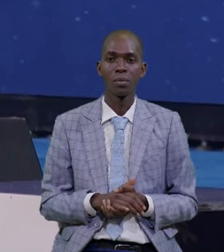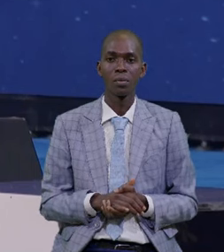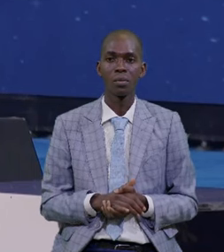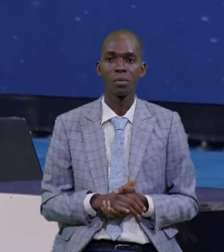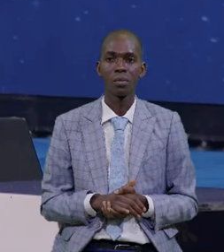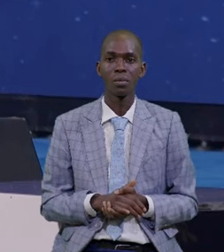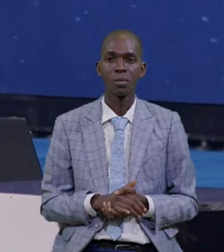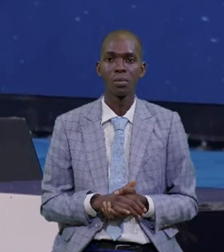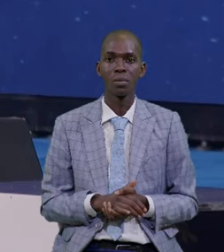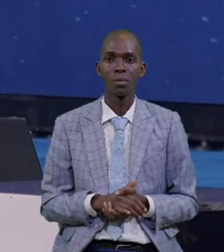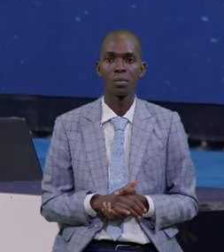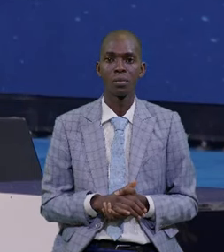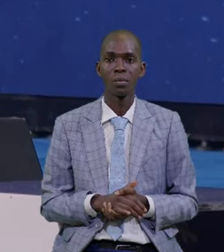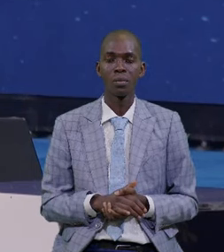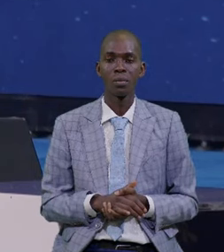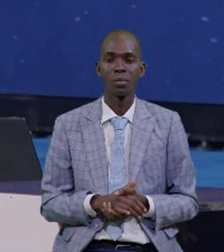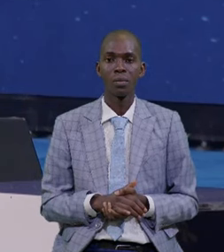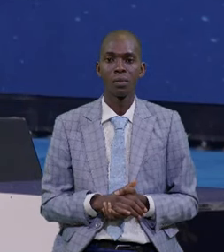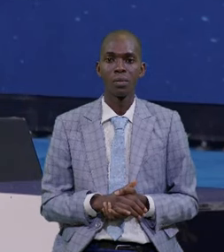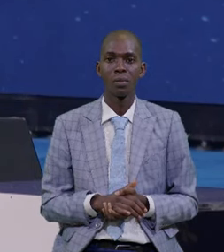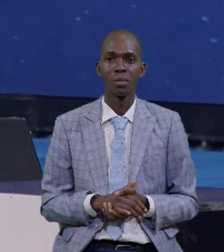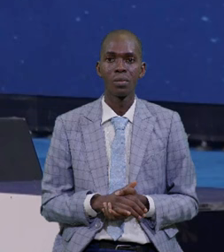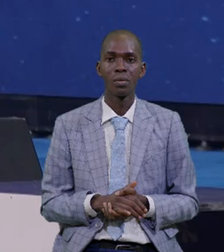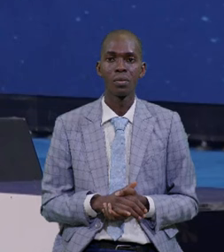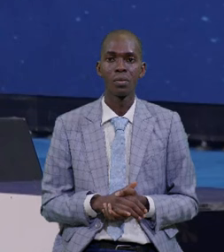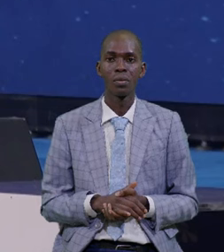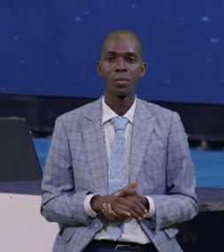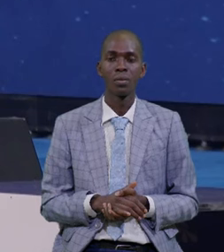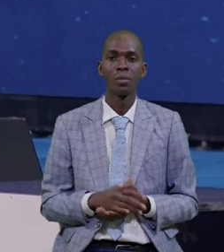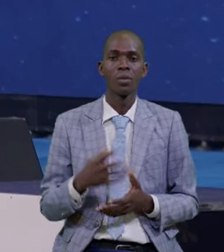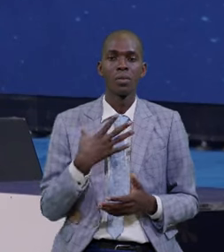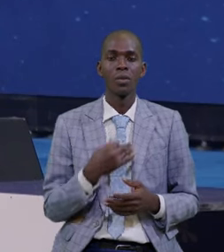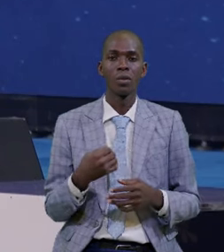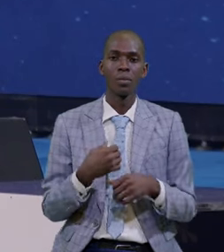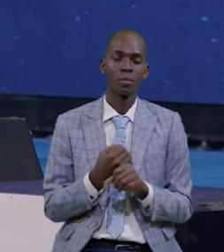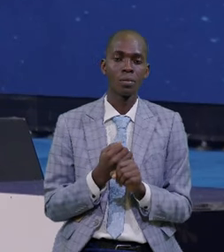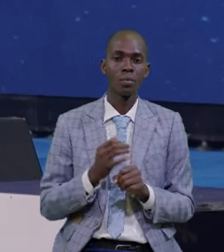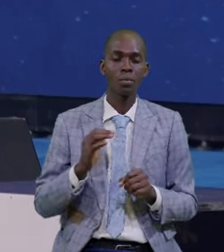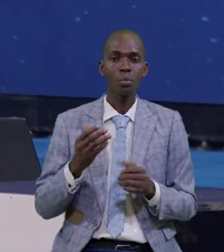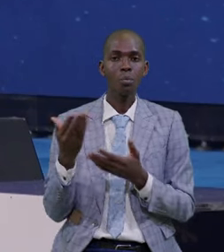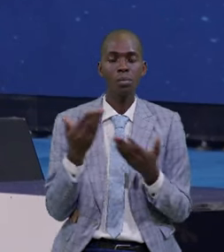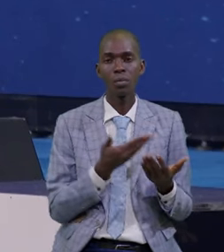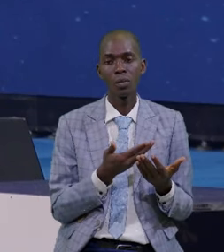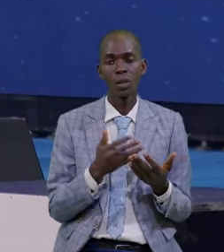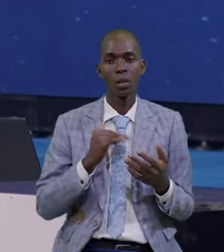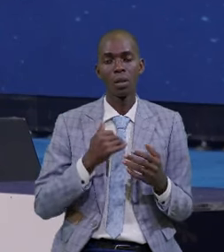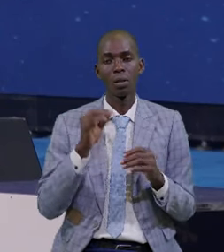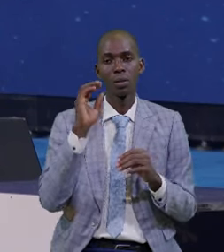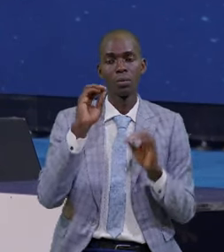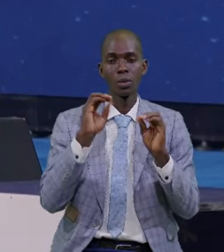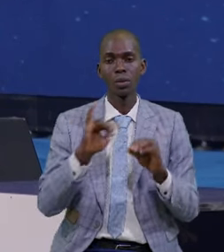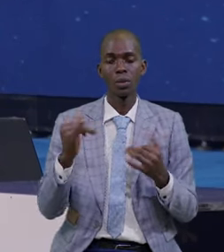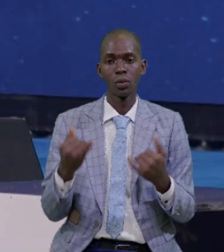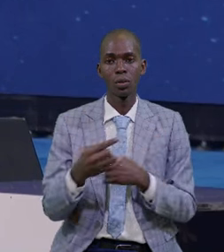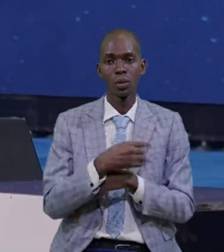We're coming in a message today to that topic, Emmanuel, Jesus,